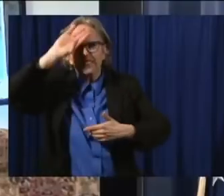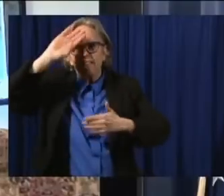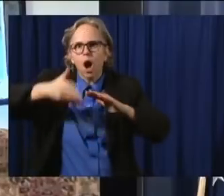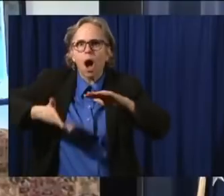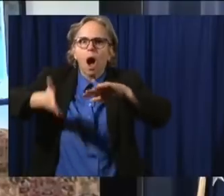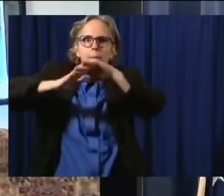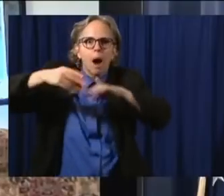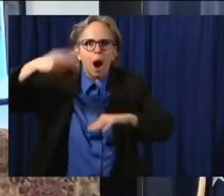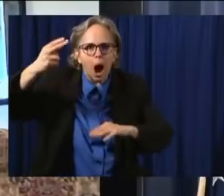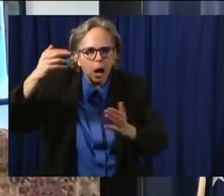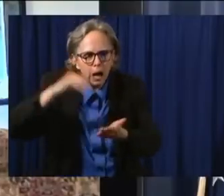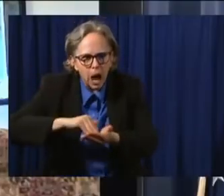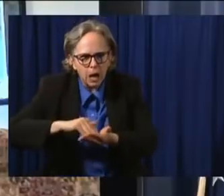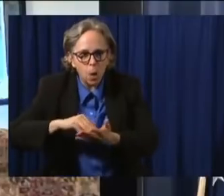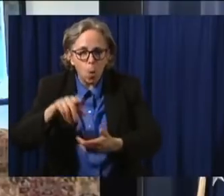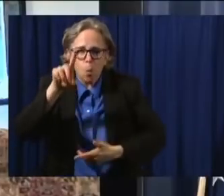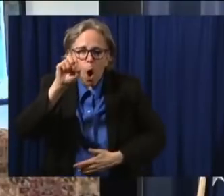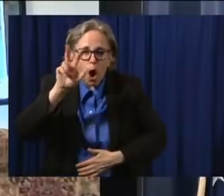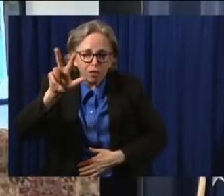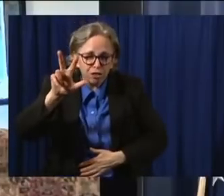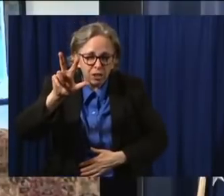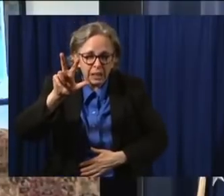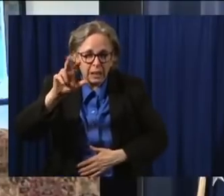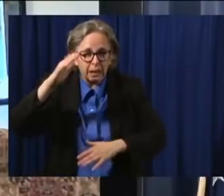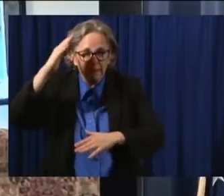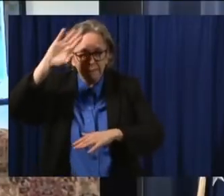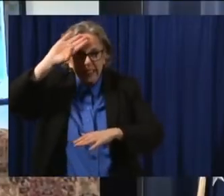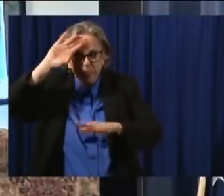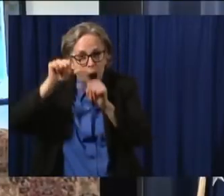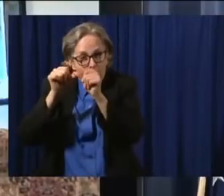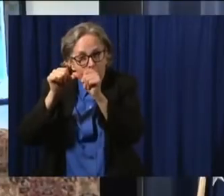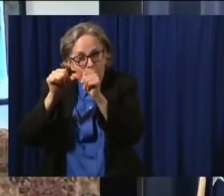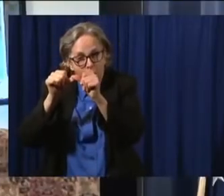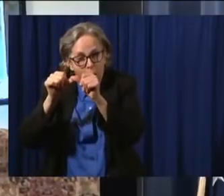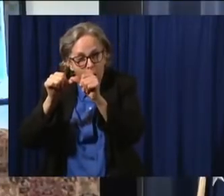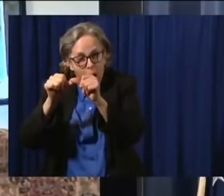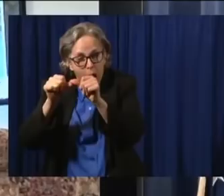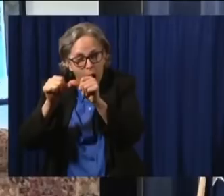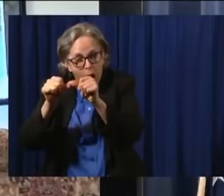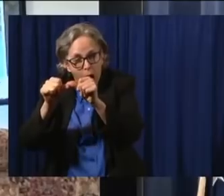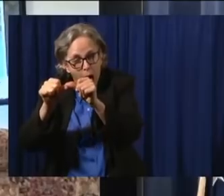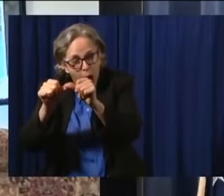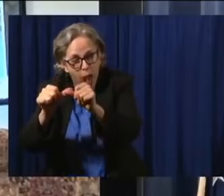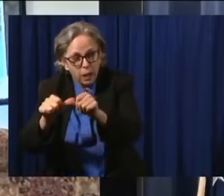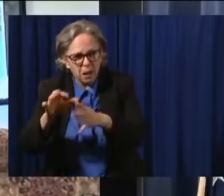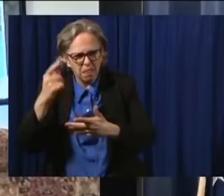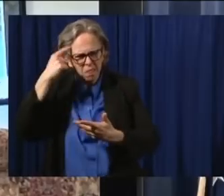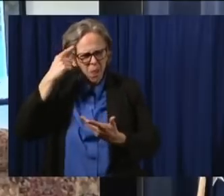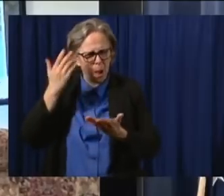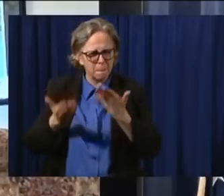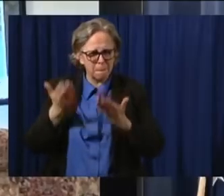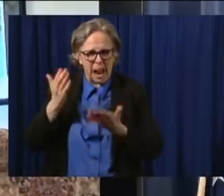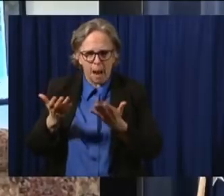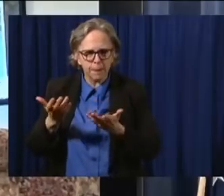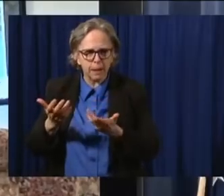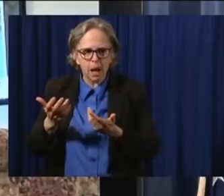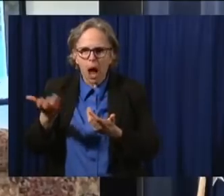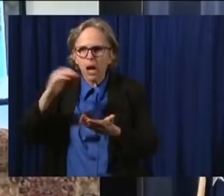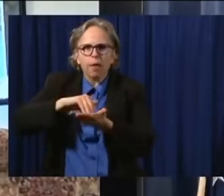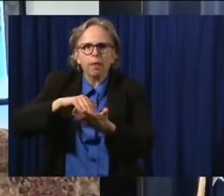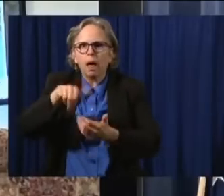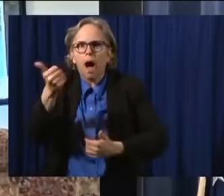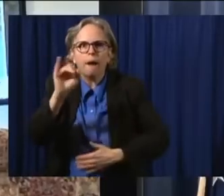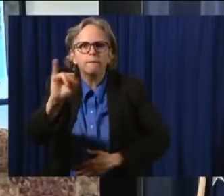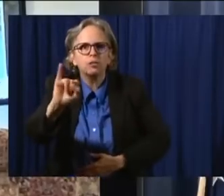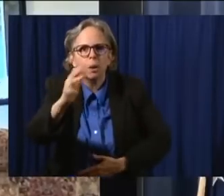about 103, 102 for most of a week. They were considering that he might have a secondary infection, which is